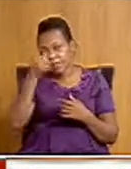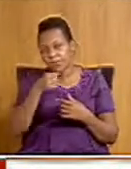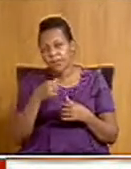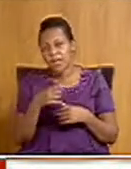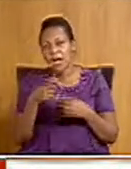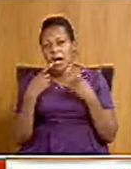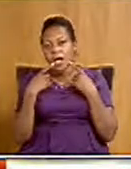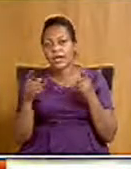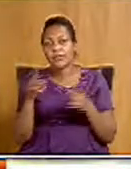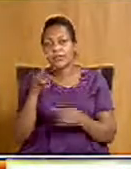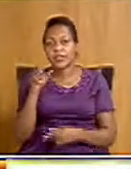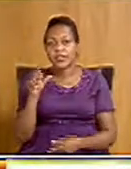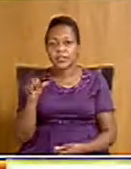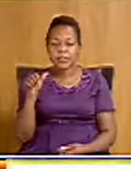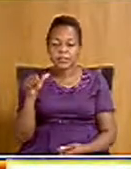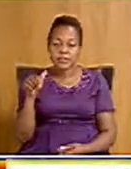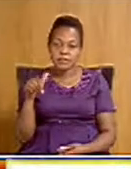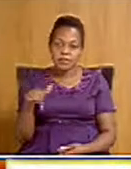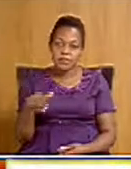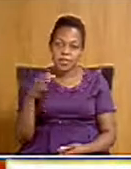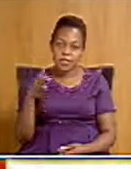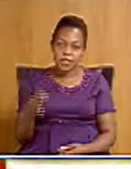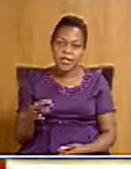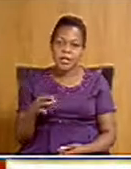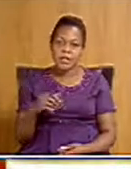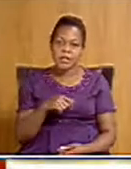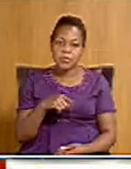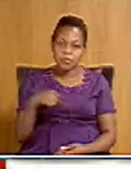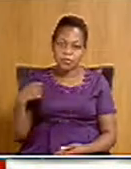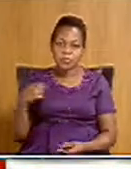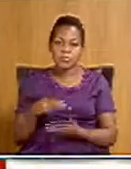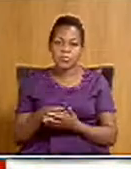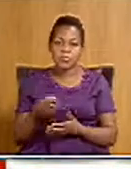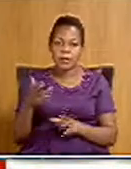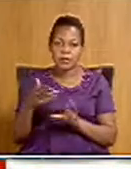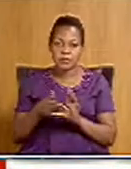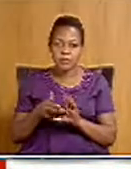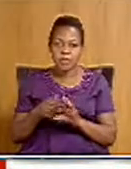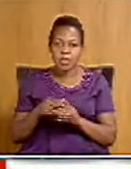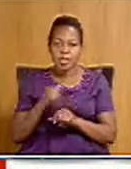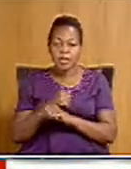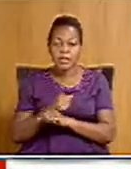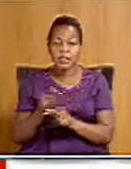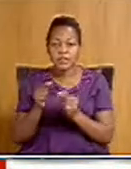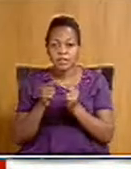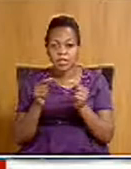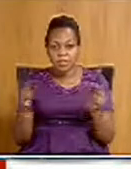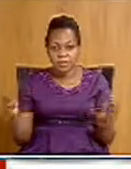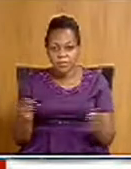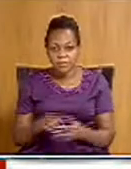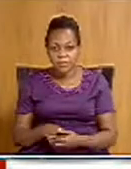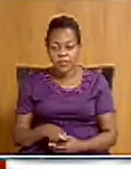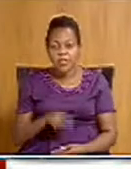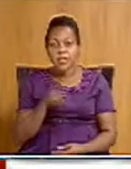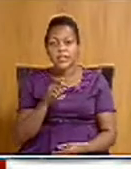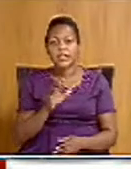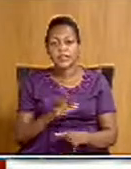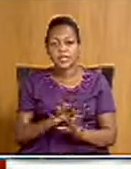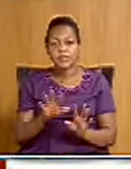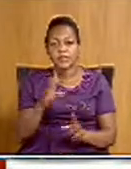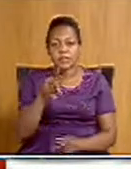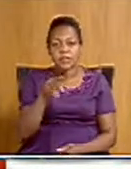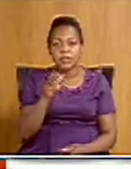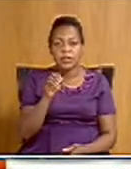the 1973 oil boycott against those that they saw as their enemies. That left the Portuguese